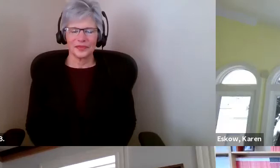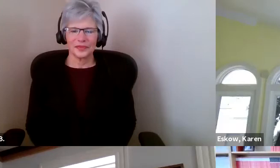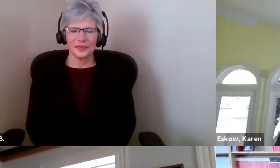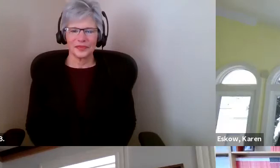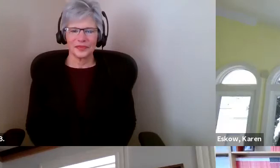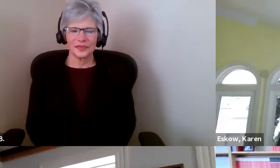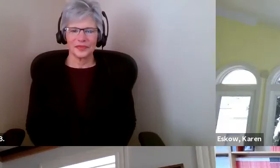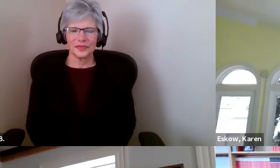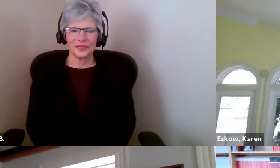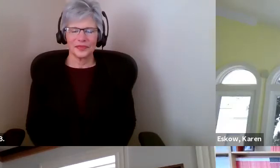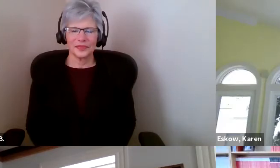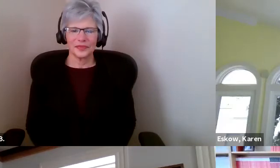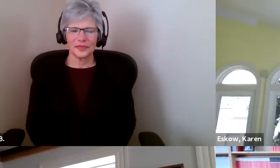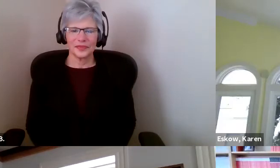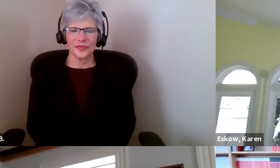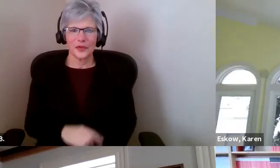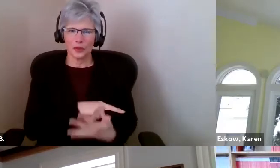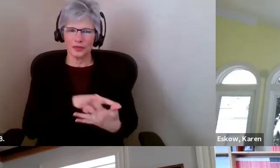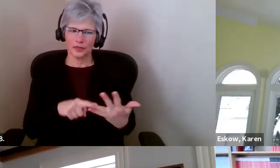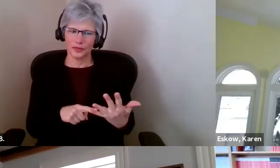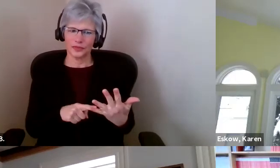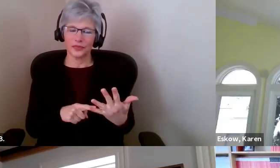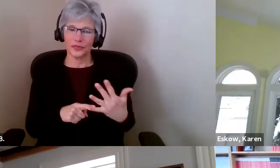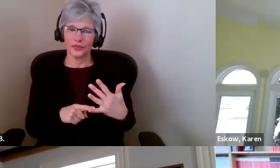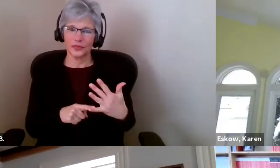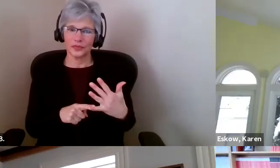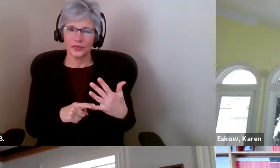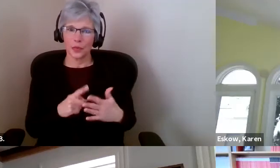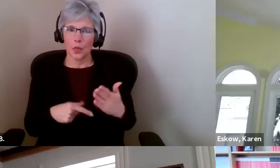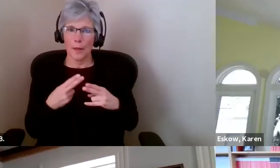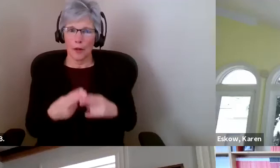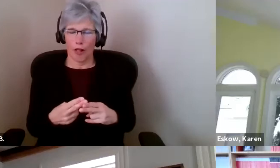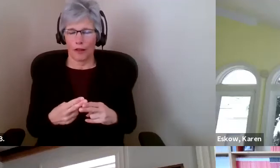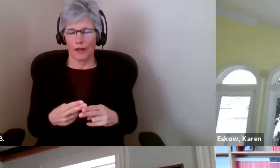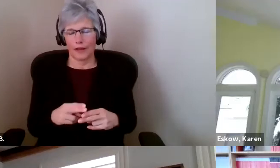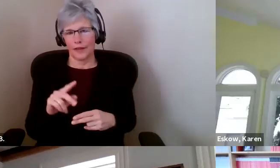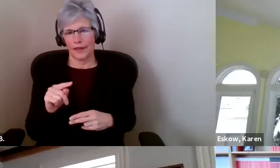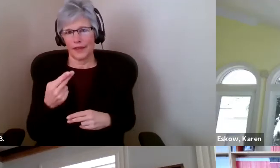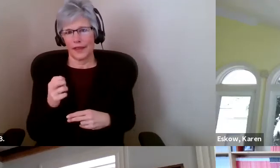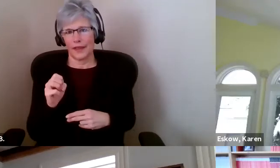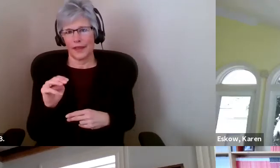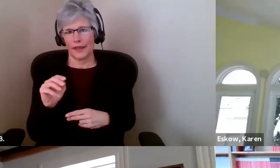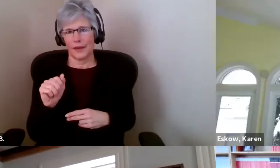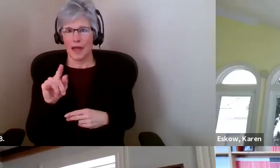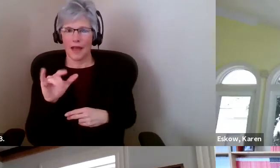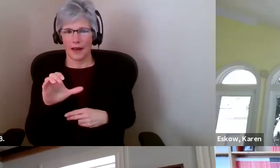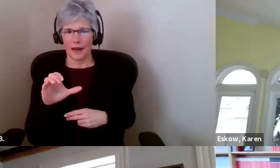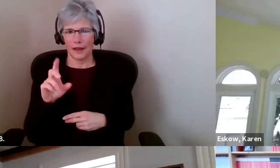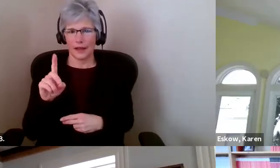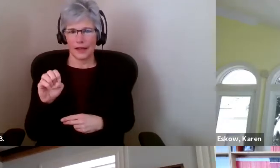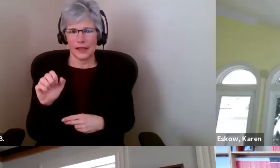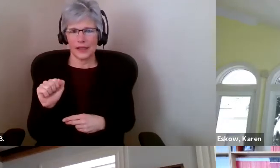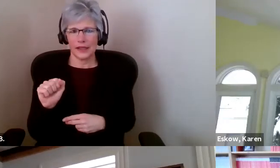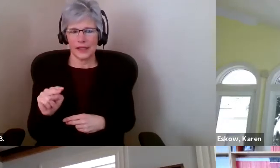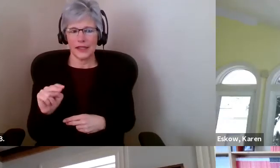these are the main aspects of what I'm calling the thematic deanship. And what I'm first going to do is to